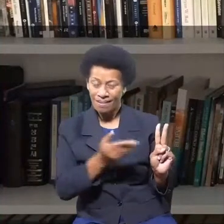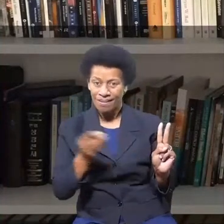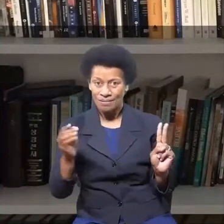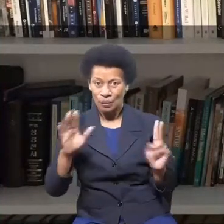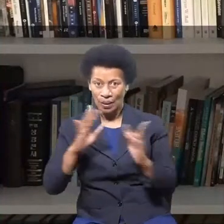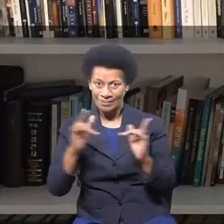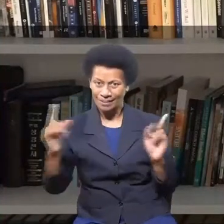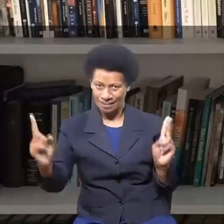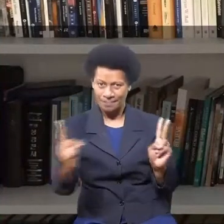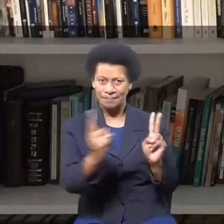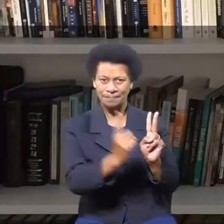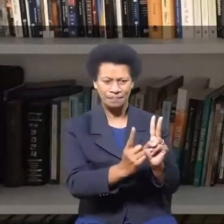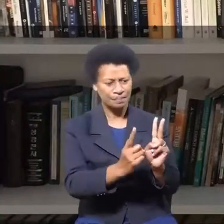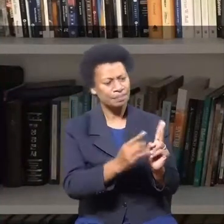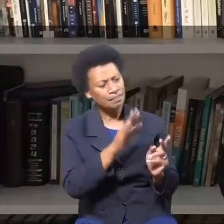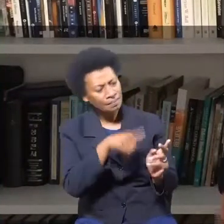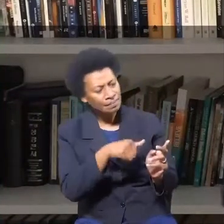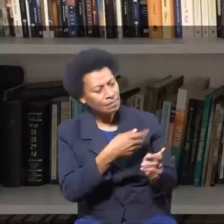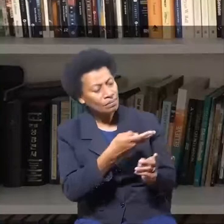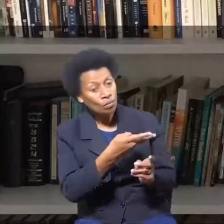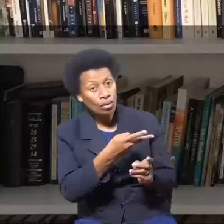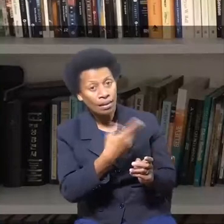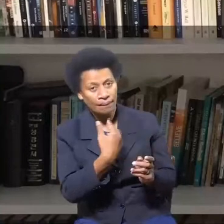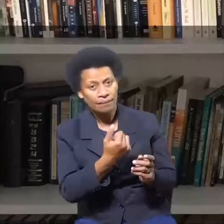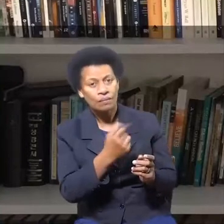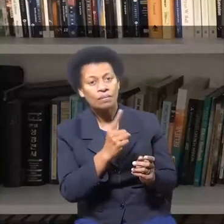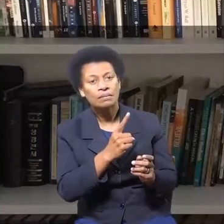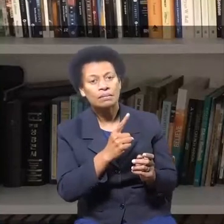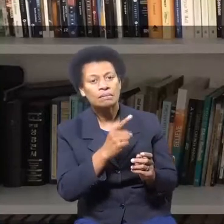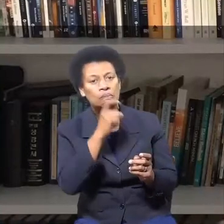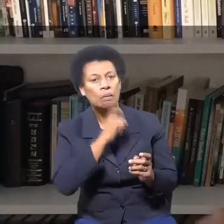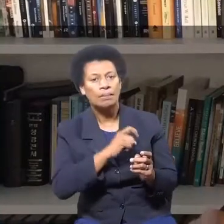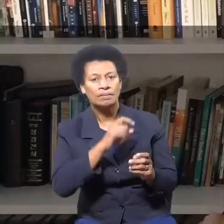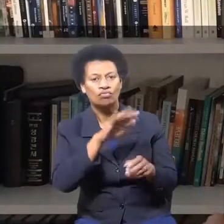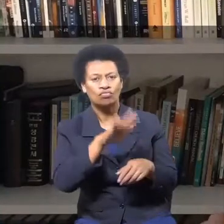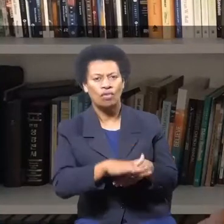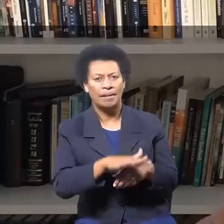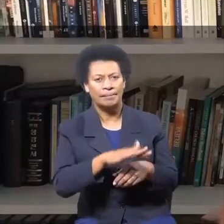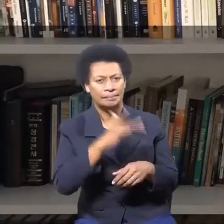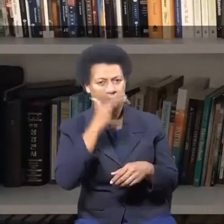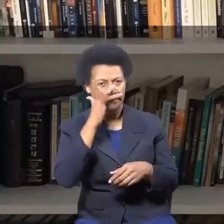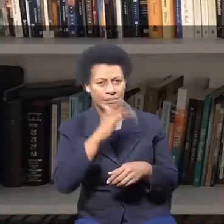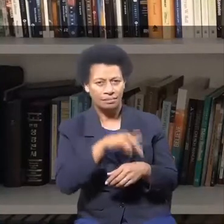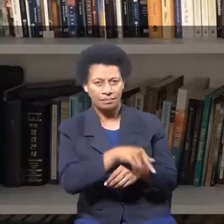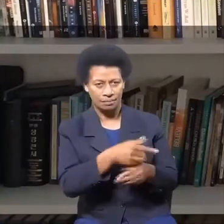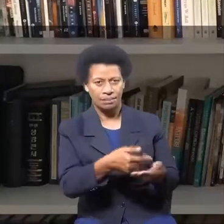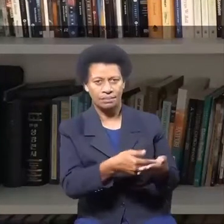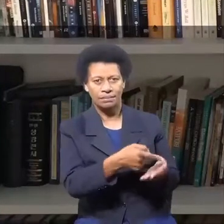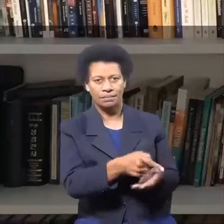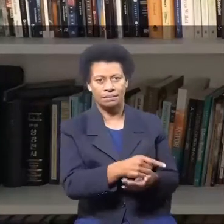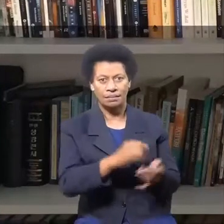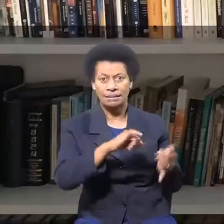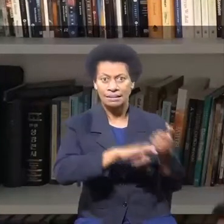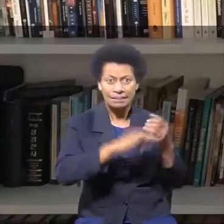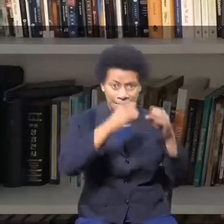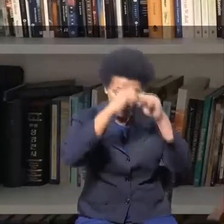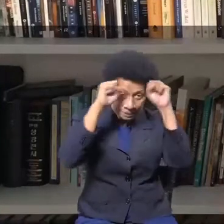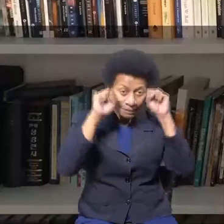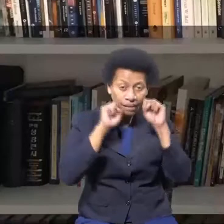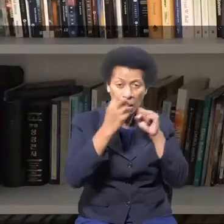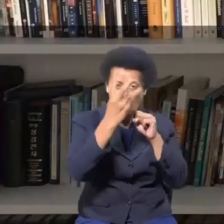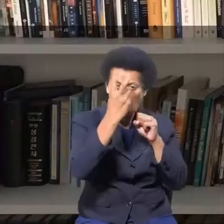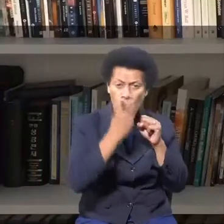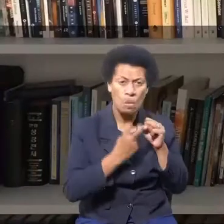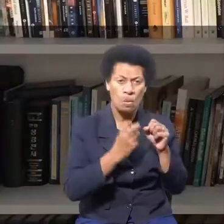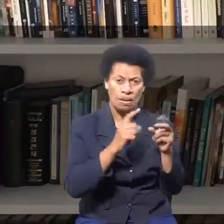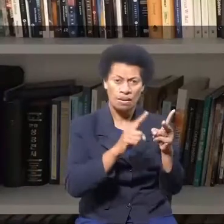they were going to have a child, a promised child. And for them, they couldn't figure it out, because Sarah was